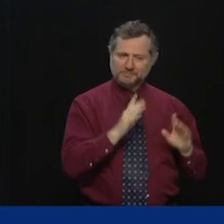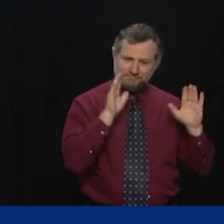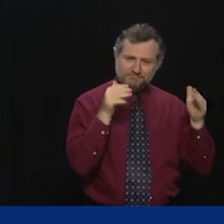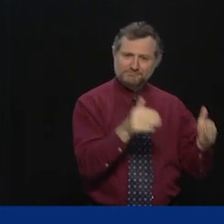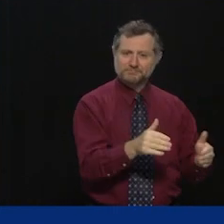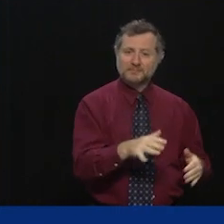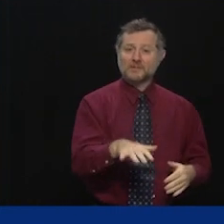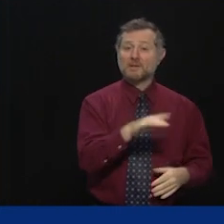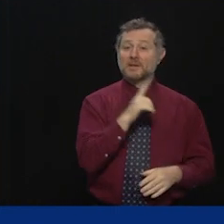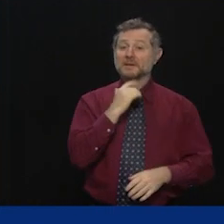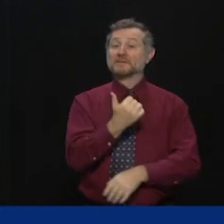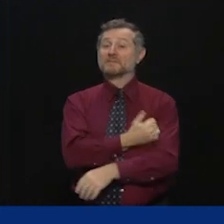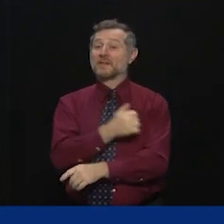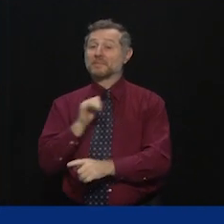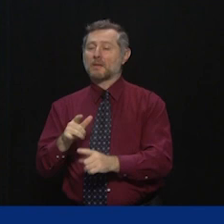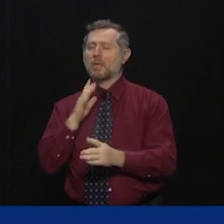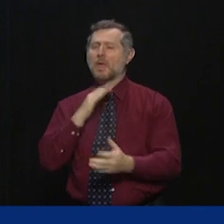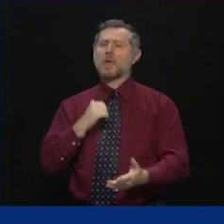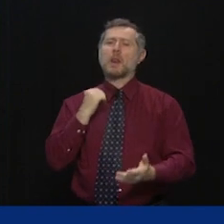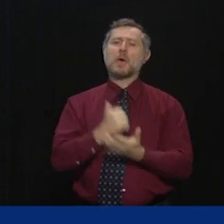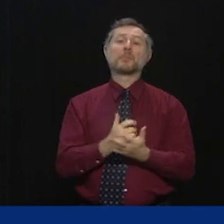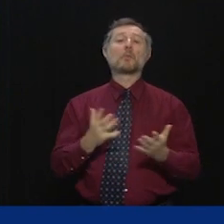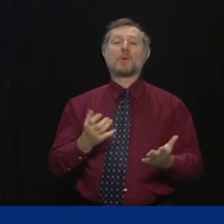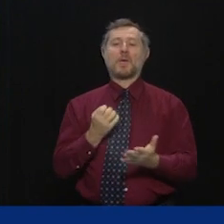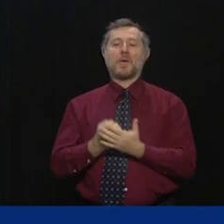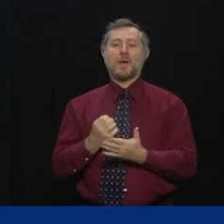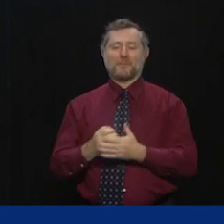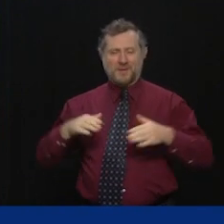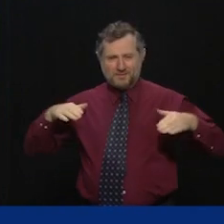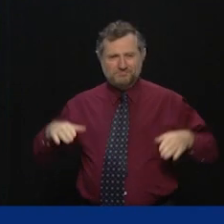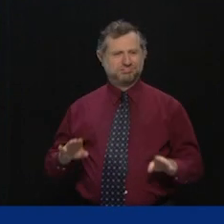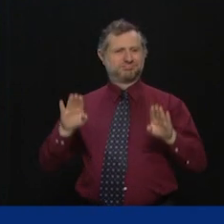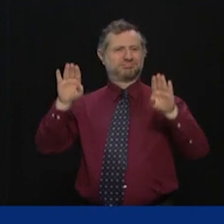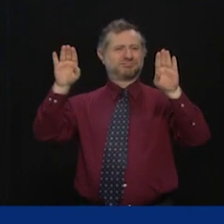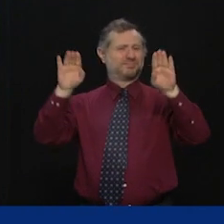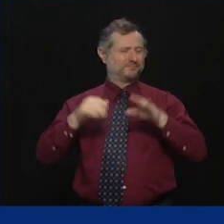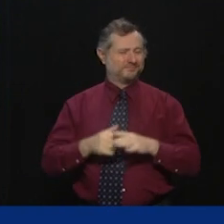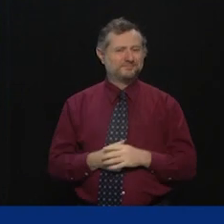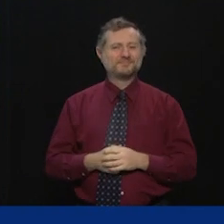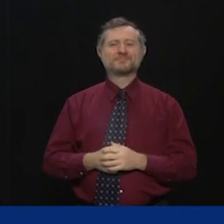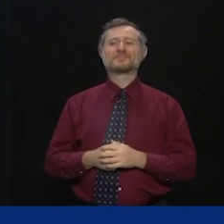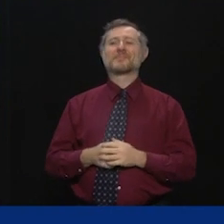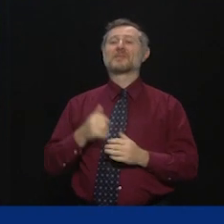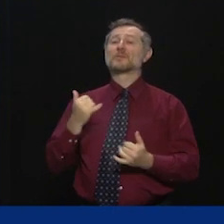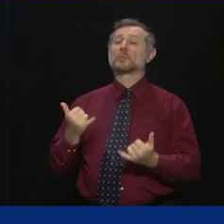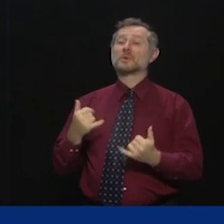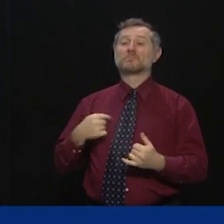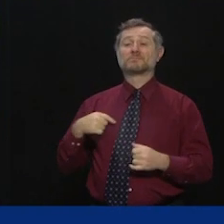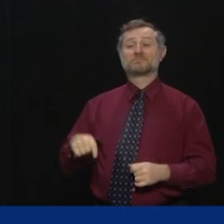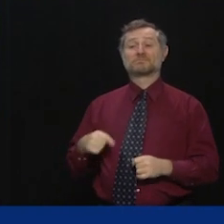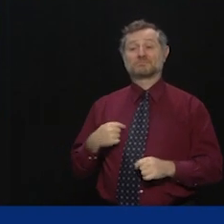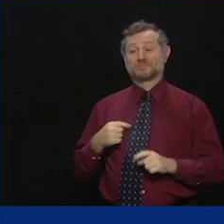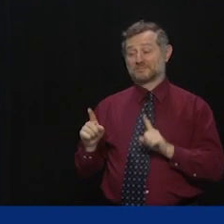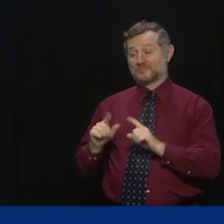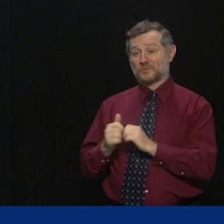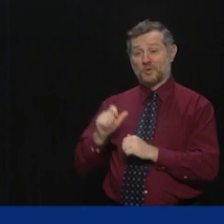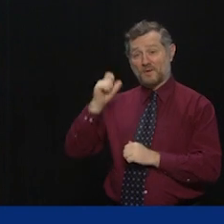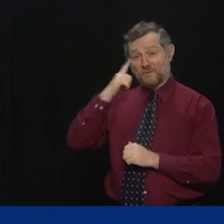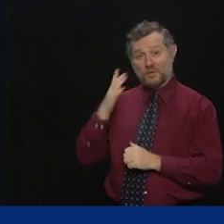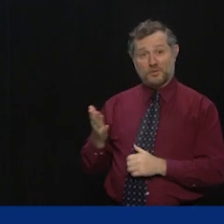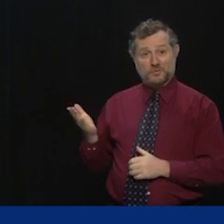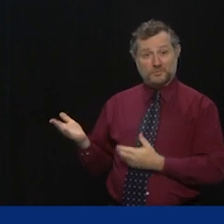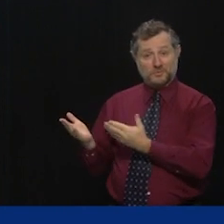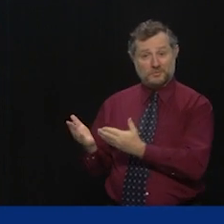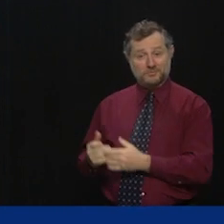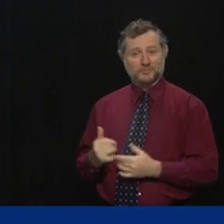vaccines is what's getting our economy back. But today, standing with the governor, the fact that she's here is saying